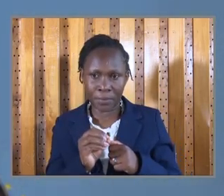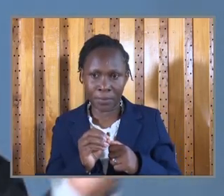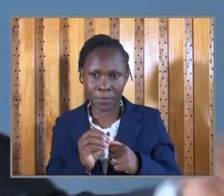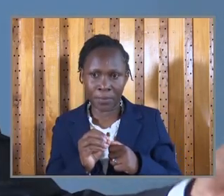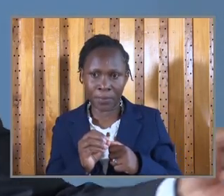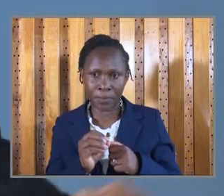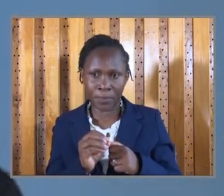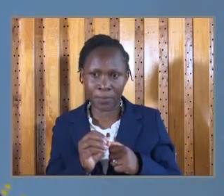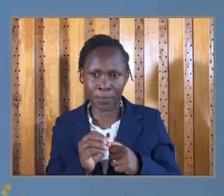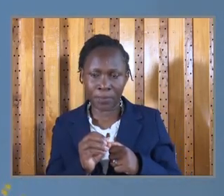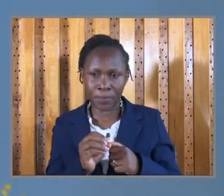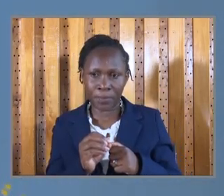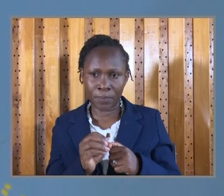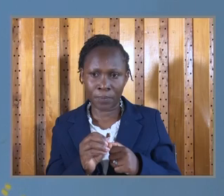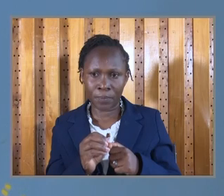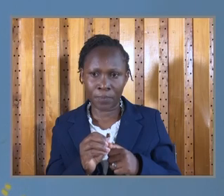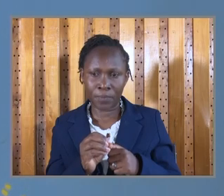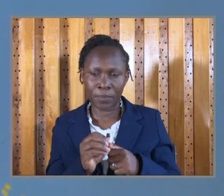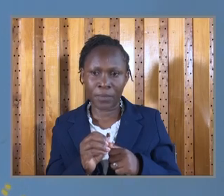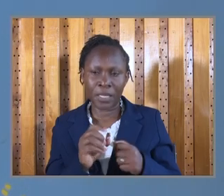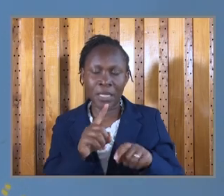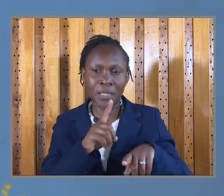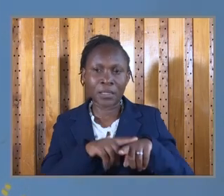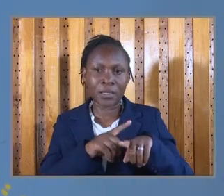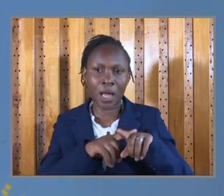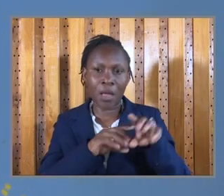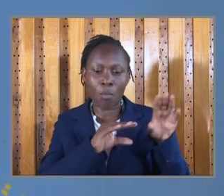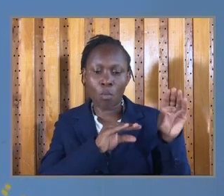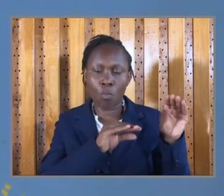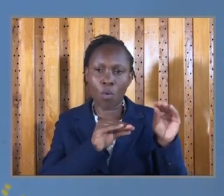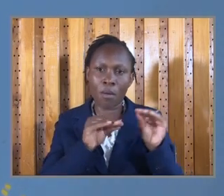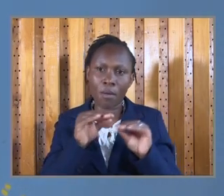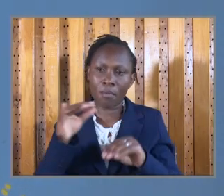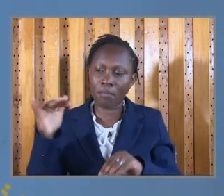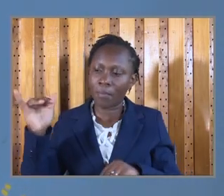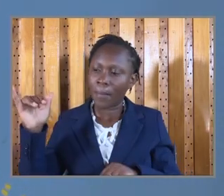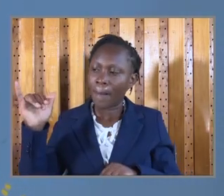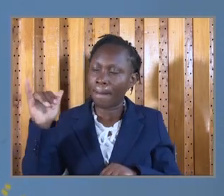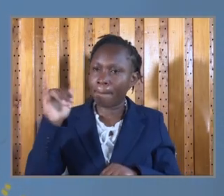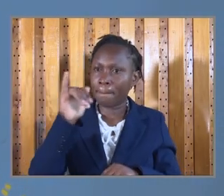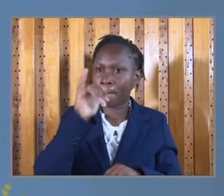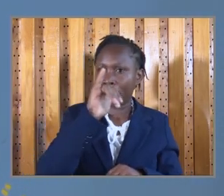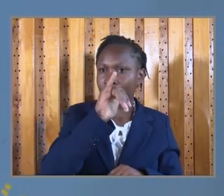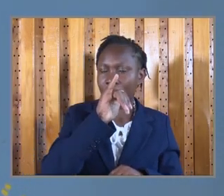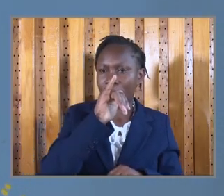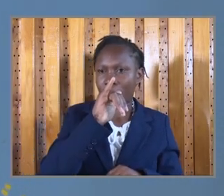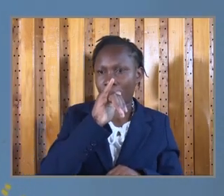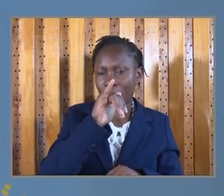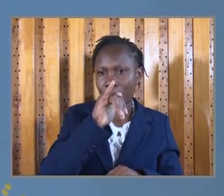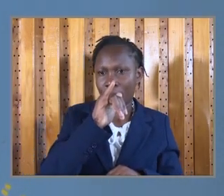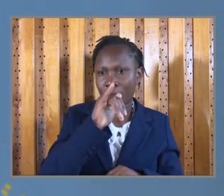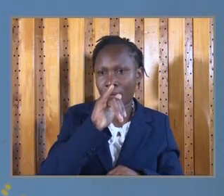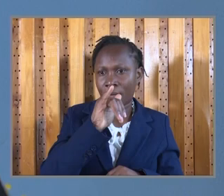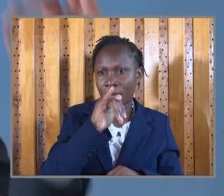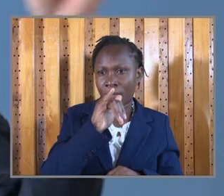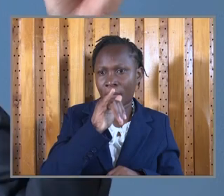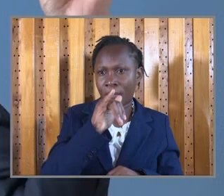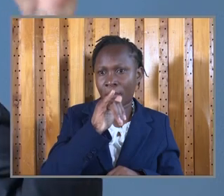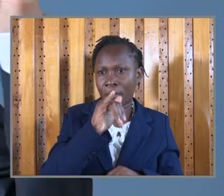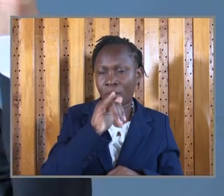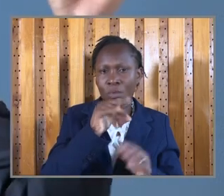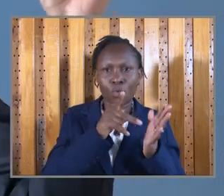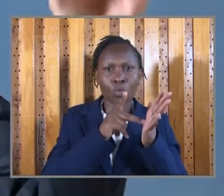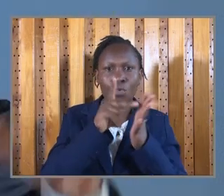But when you would then move to a plane and fuel up a jumbo jet, you would be paying